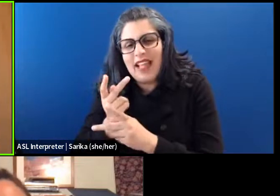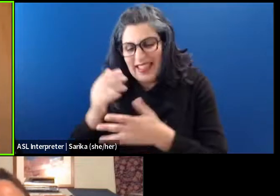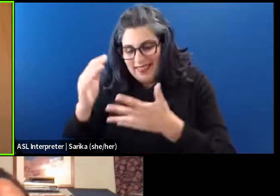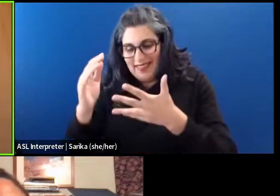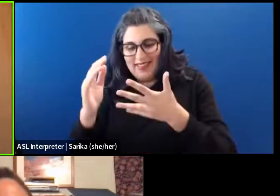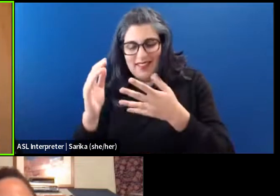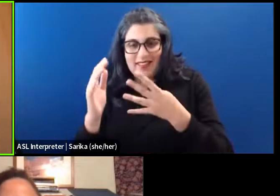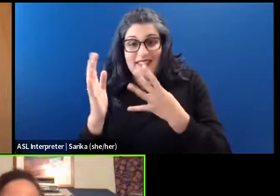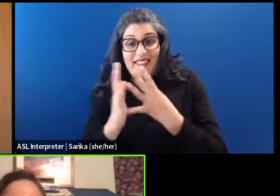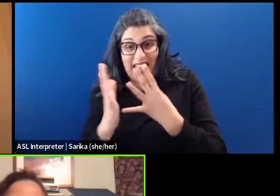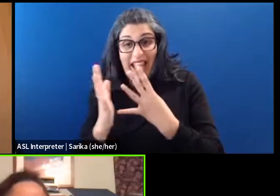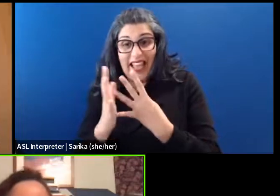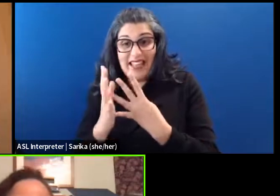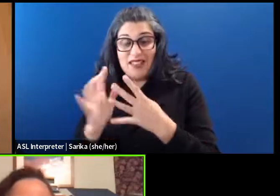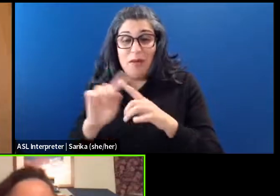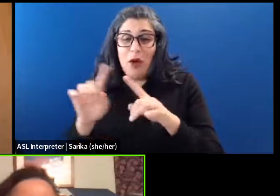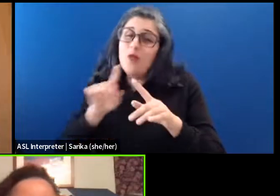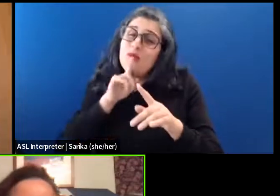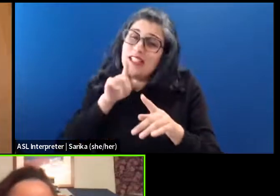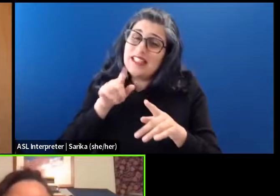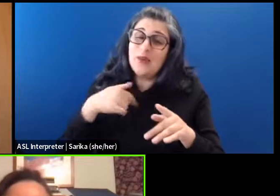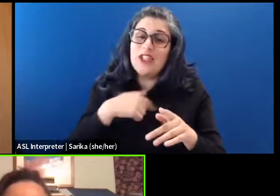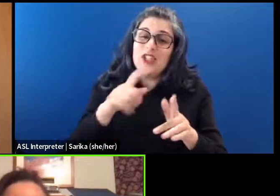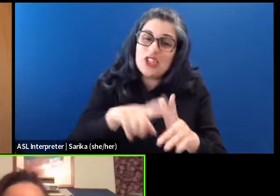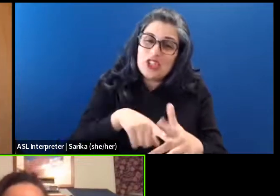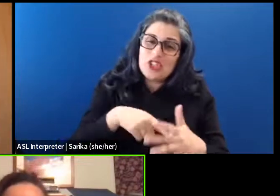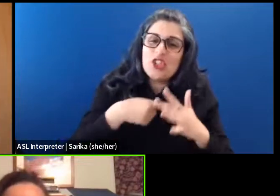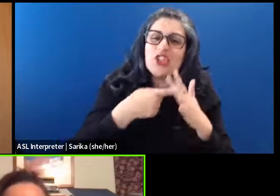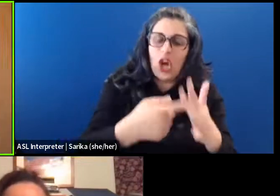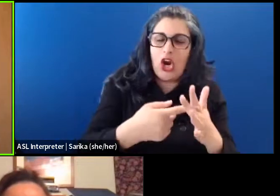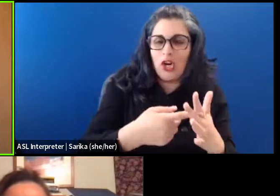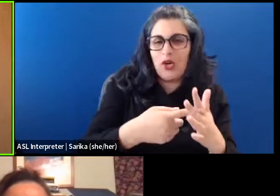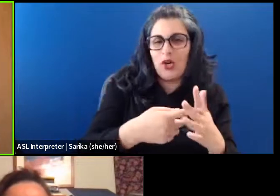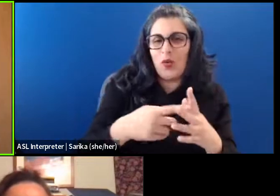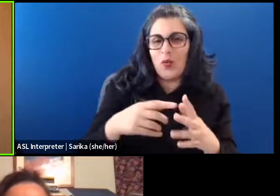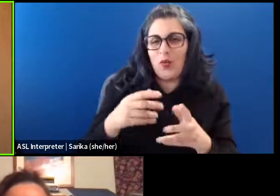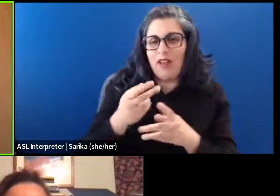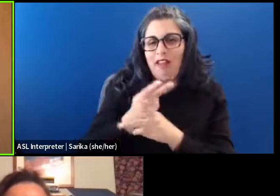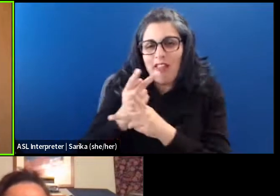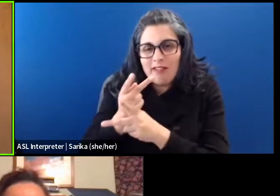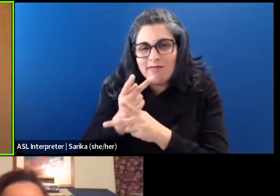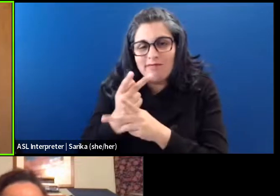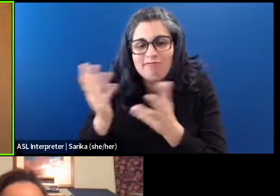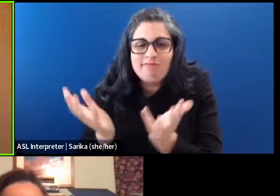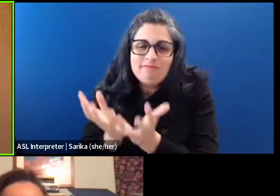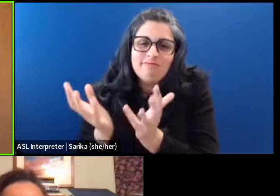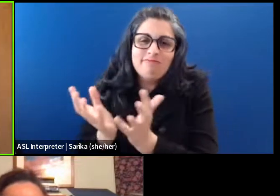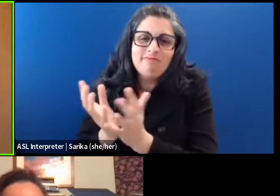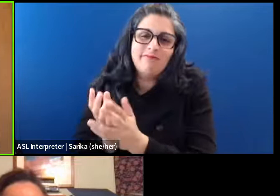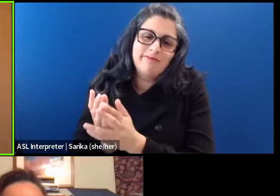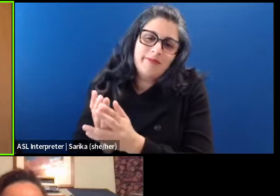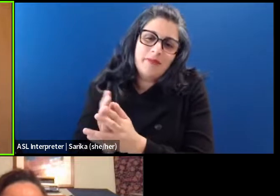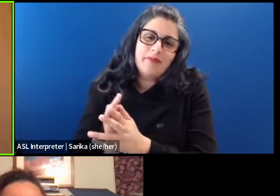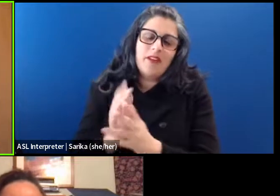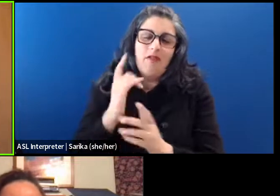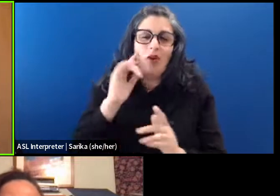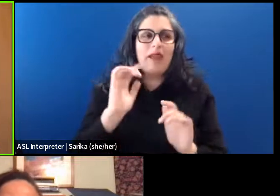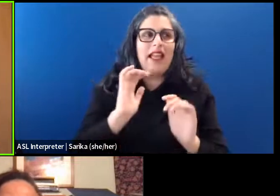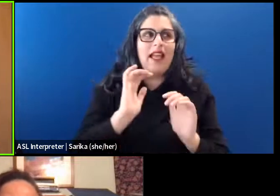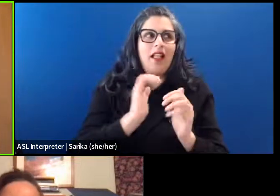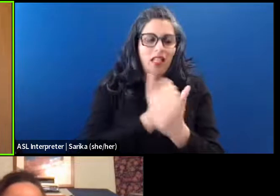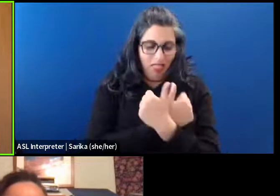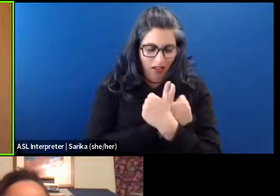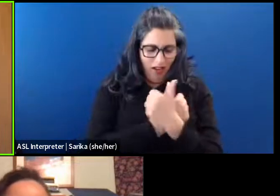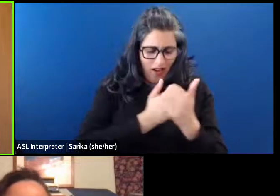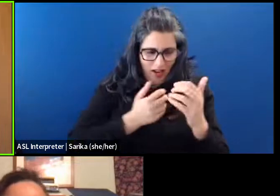with nurturing first. Mm-hmm. So for me, the way that love is lived out, is